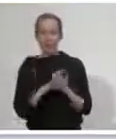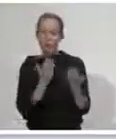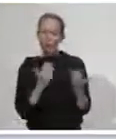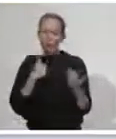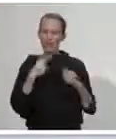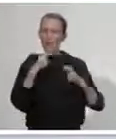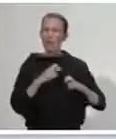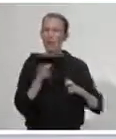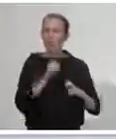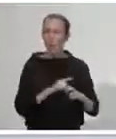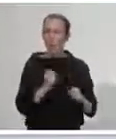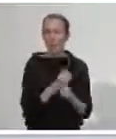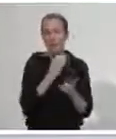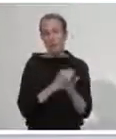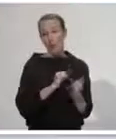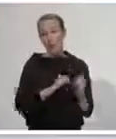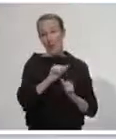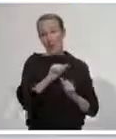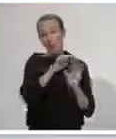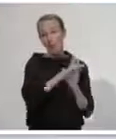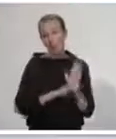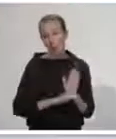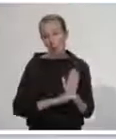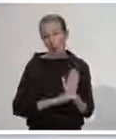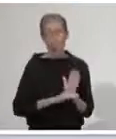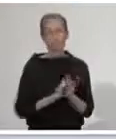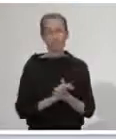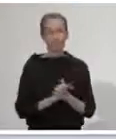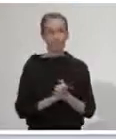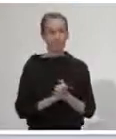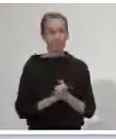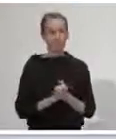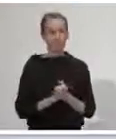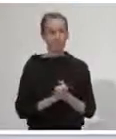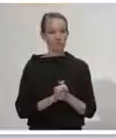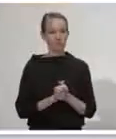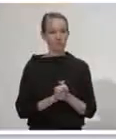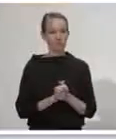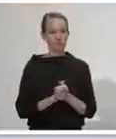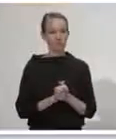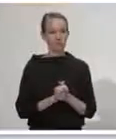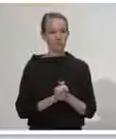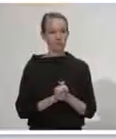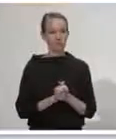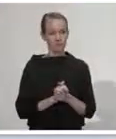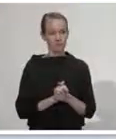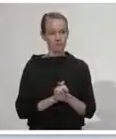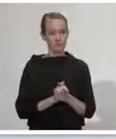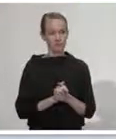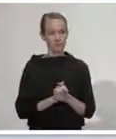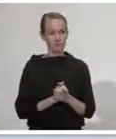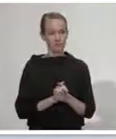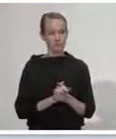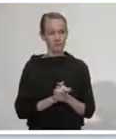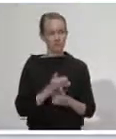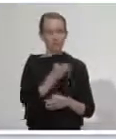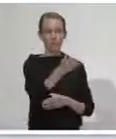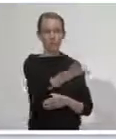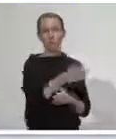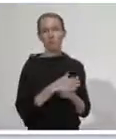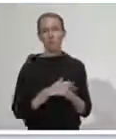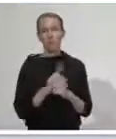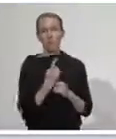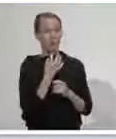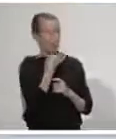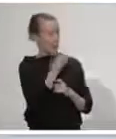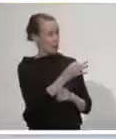Prime Minister, on tourism, there's been a bit of a suggestion from some, including Cameron Baggery, that school holidays could be massively shifted to kind of even out the peaks and troughs